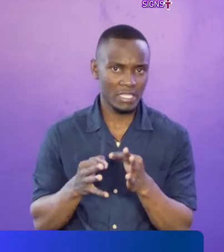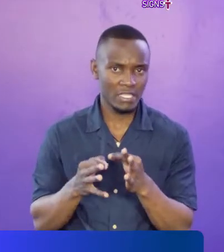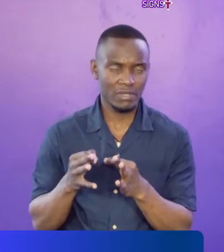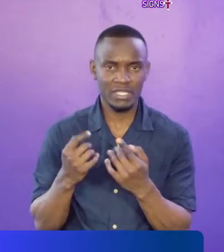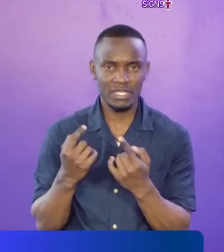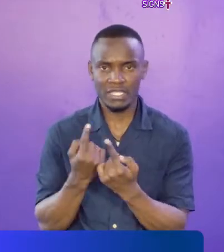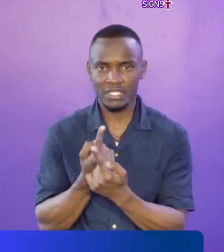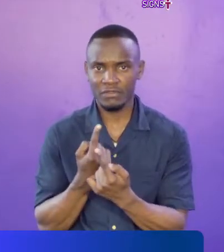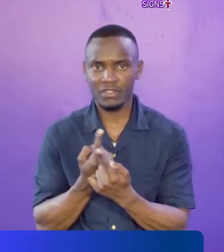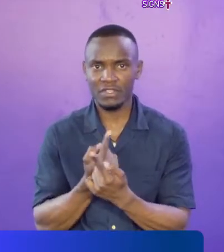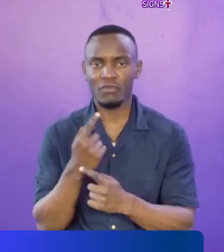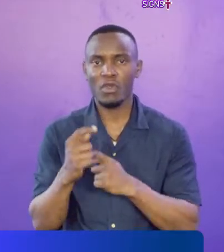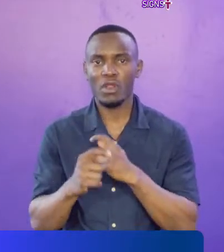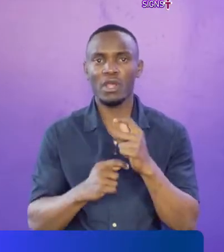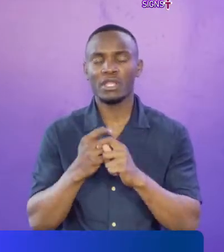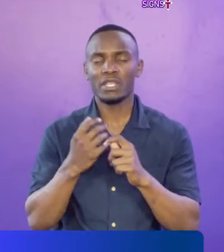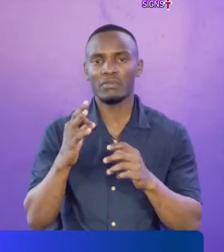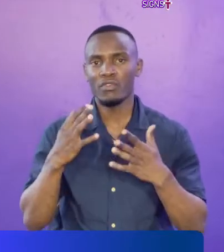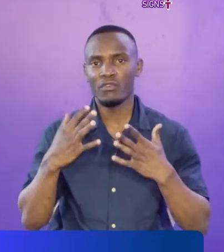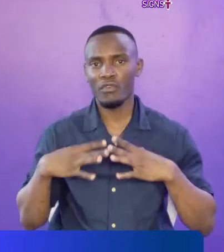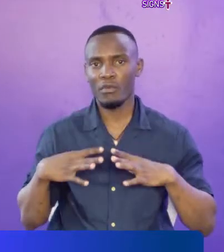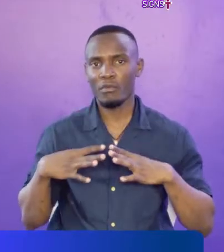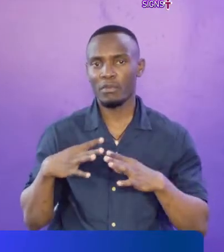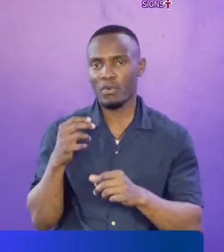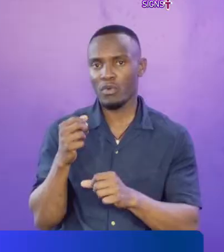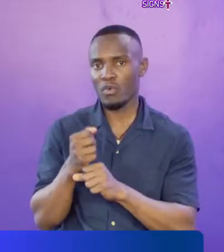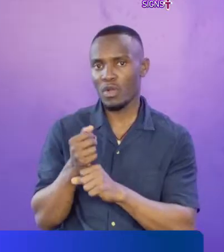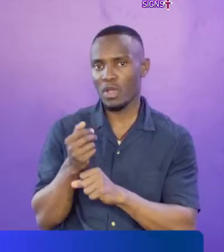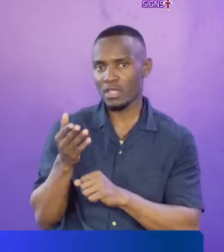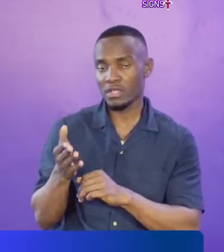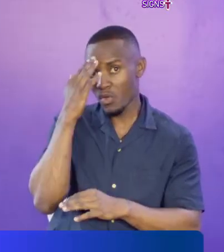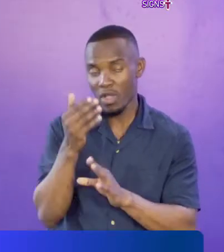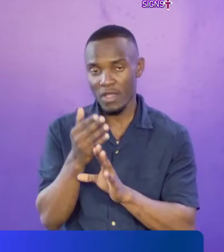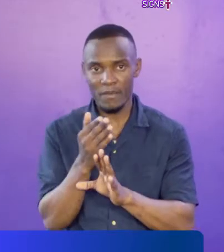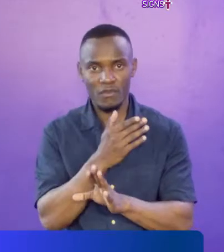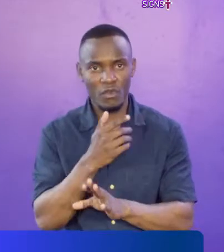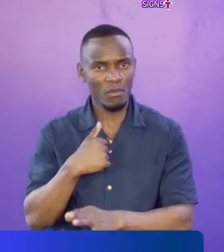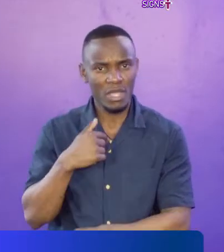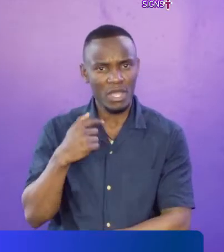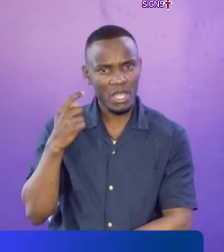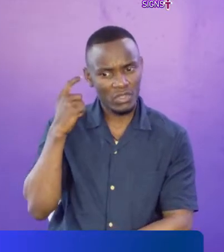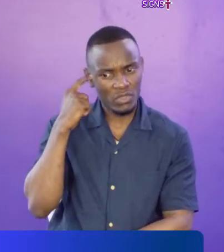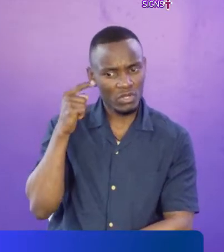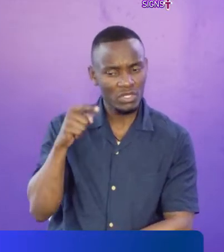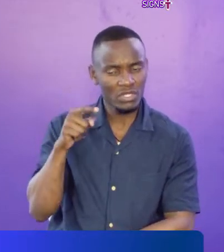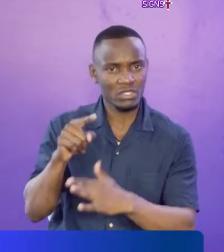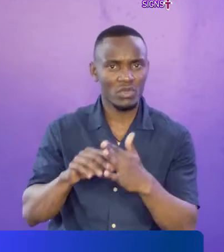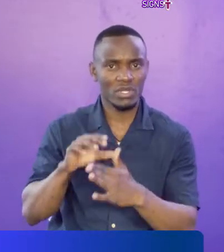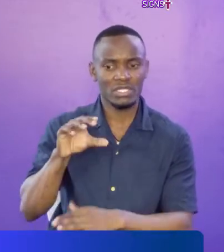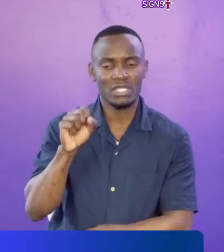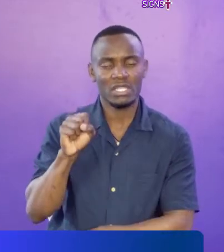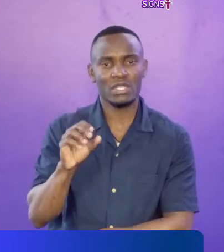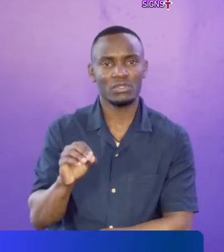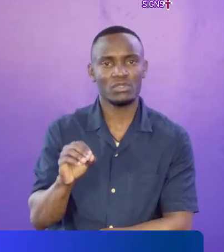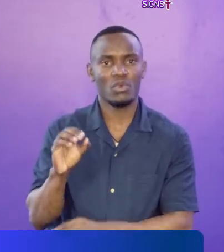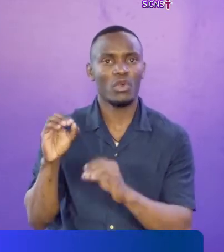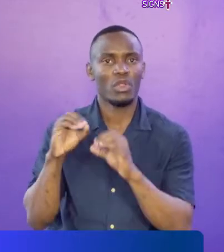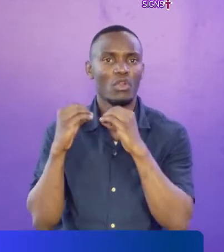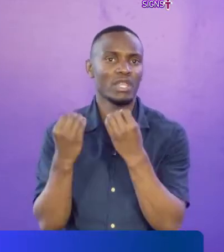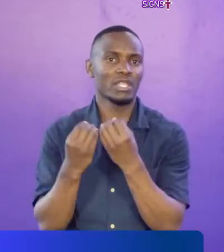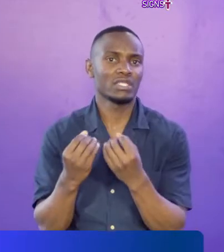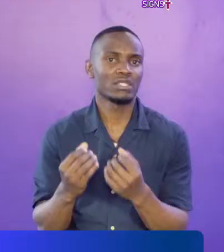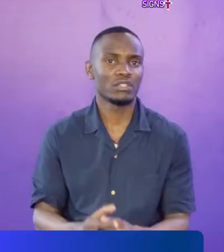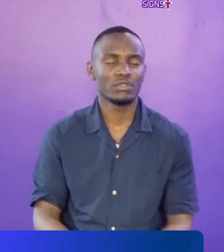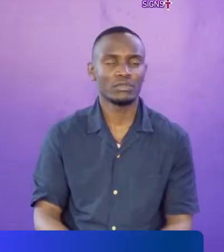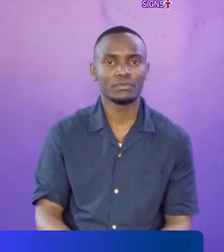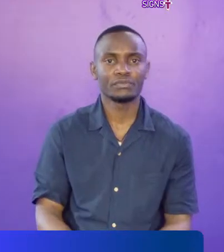that are found within KICTANET? Because initially I thought it is an organization, a CSO organization. Yes,